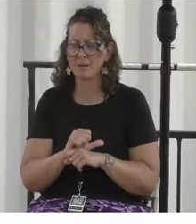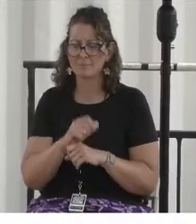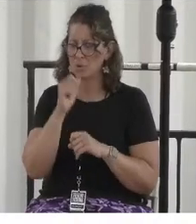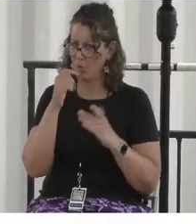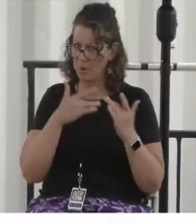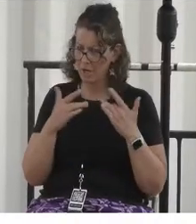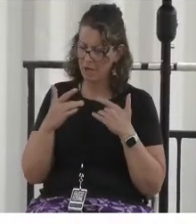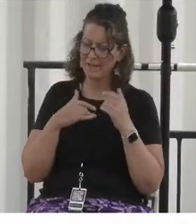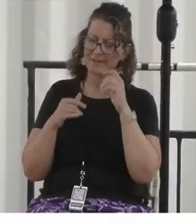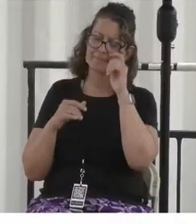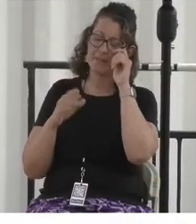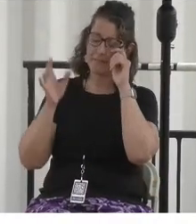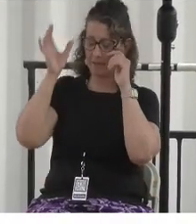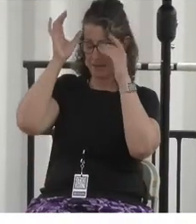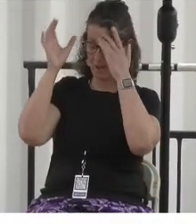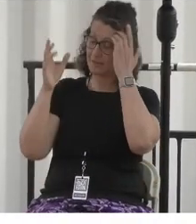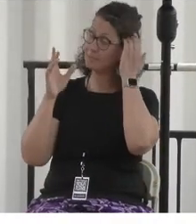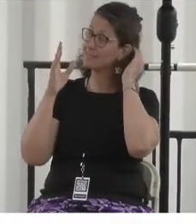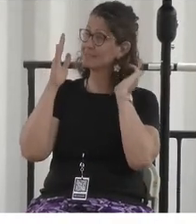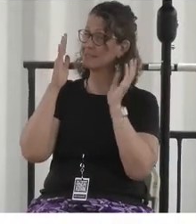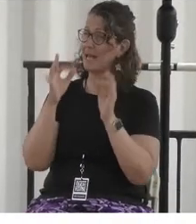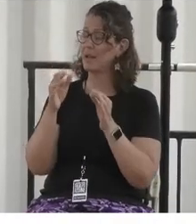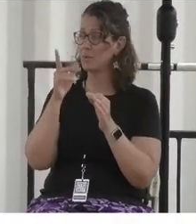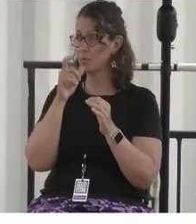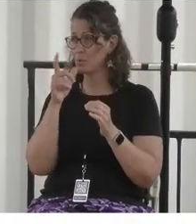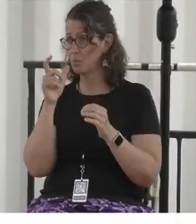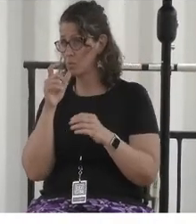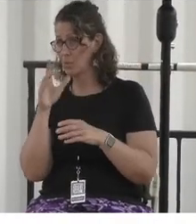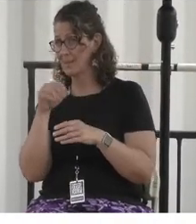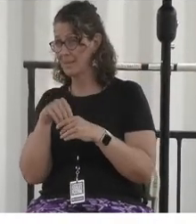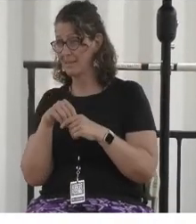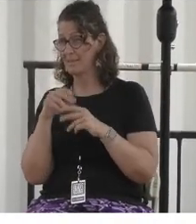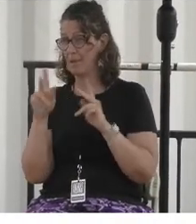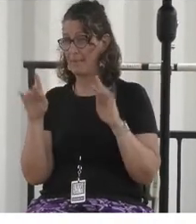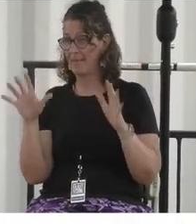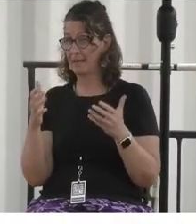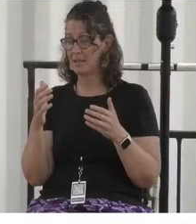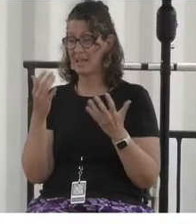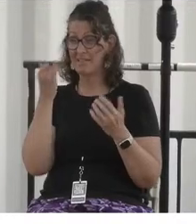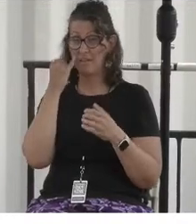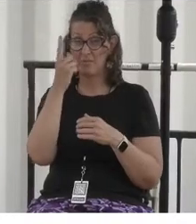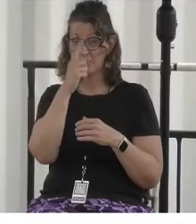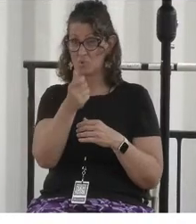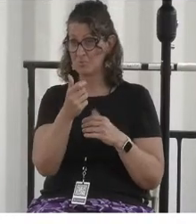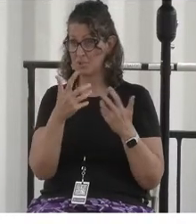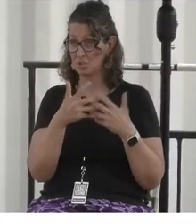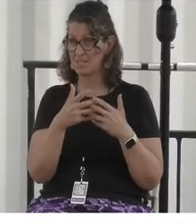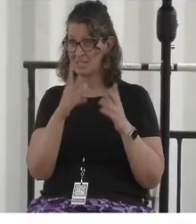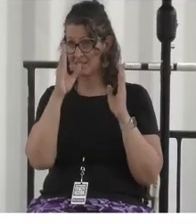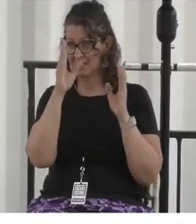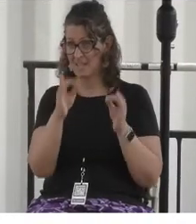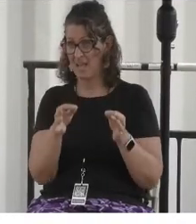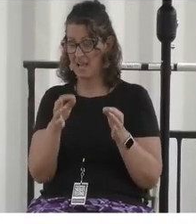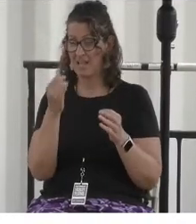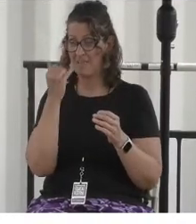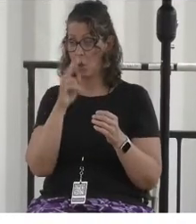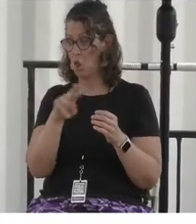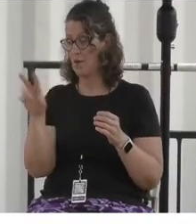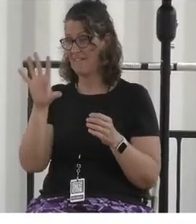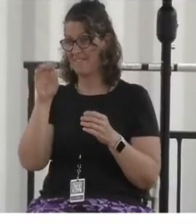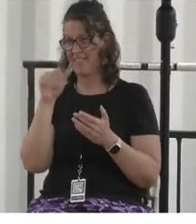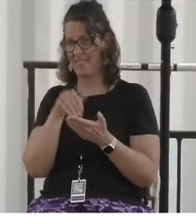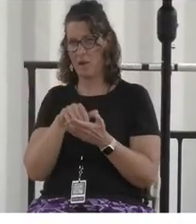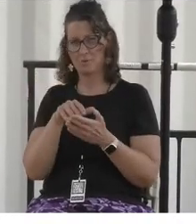this concept of deciding who's who in an animal population, what if we left that up to the machines? What if in a cloud of 50,000 zebra photographs, we could